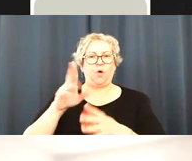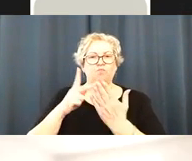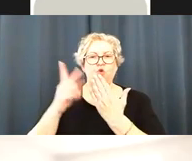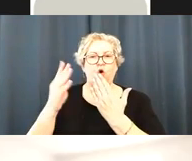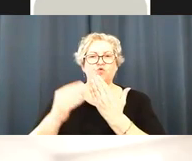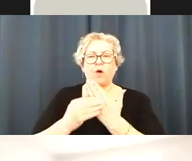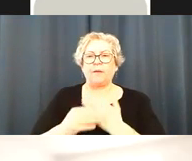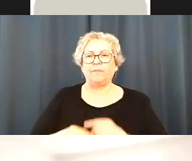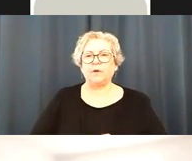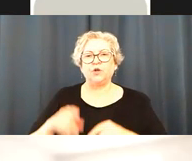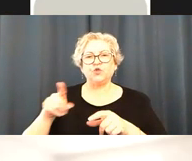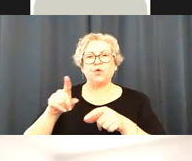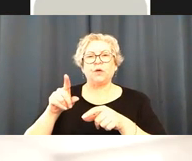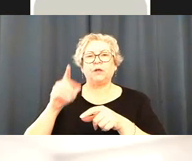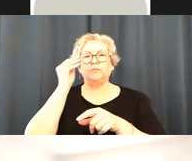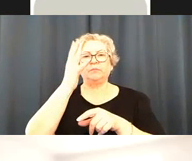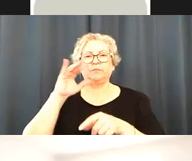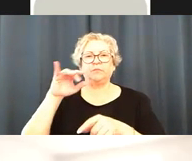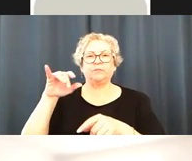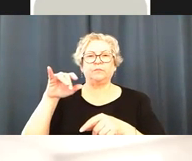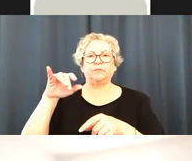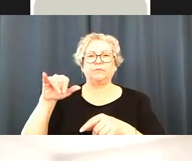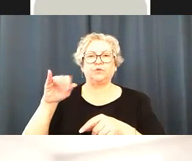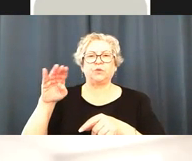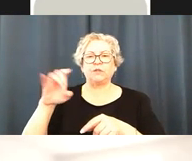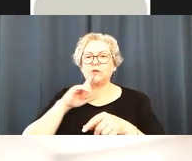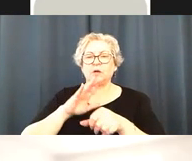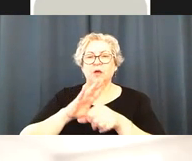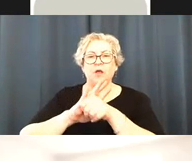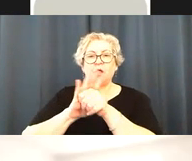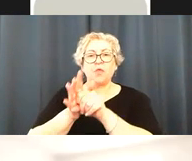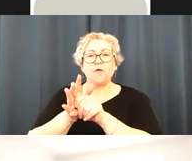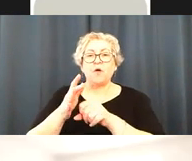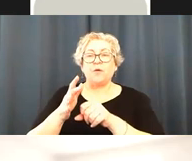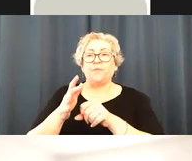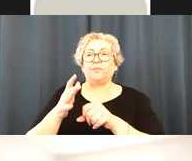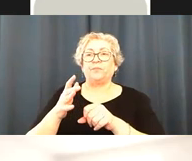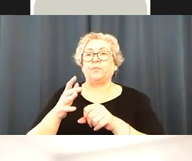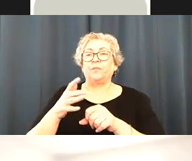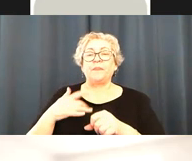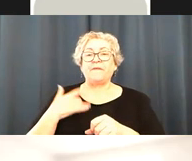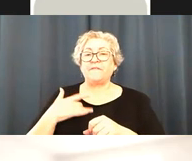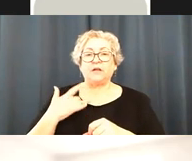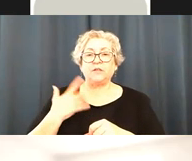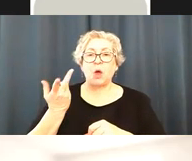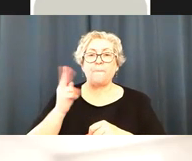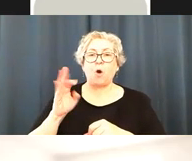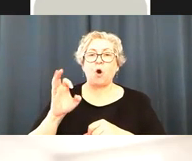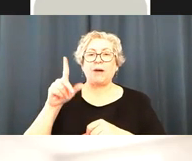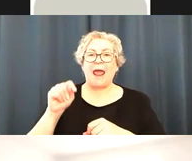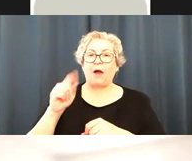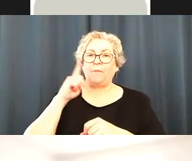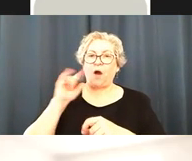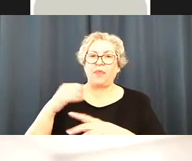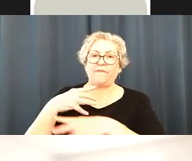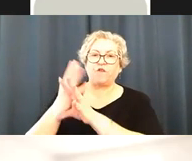During the pandemic, we experienced barriers of youth feeling burnout by virtual connections, and it became very difficult